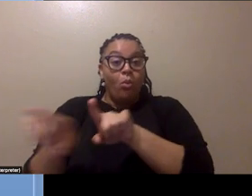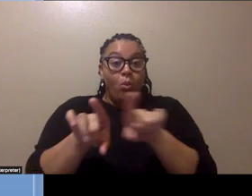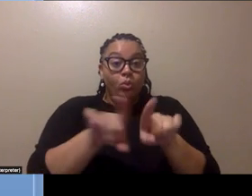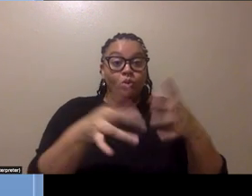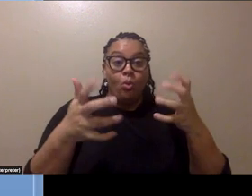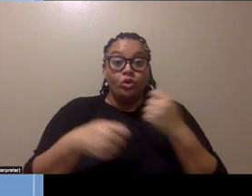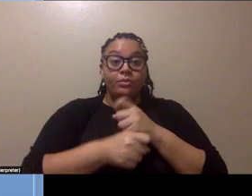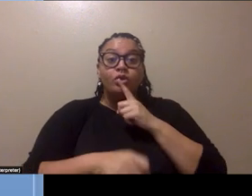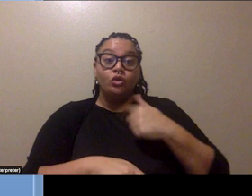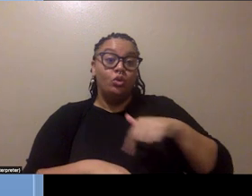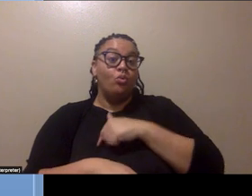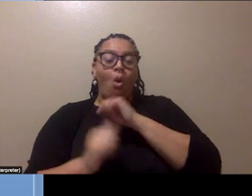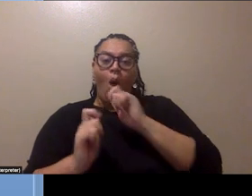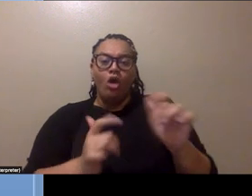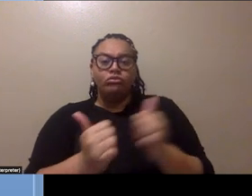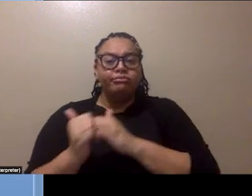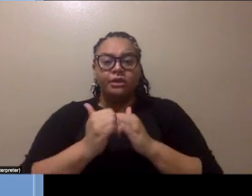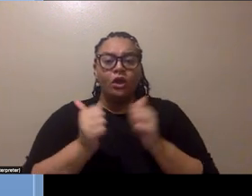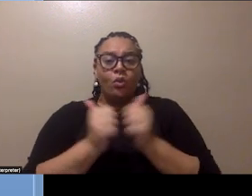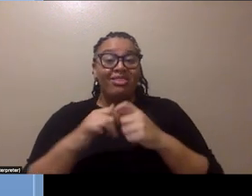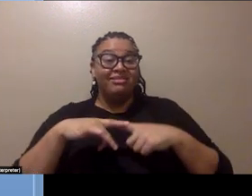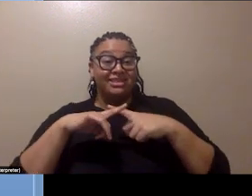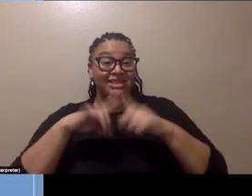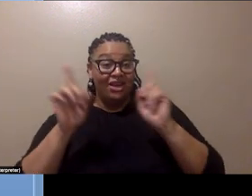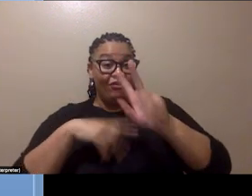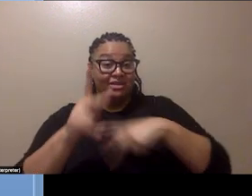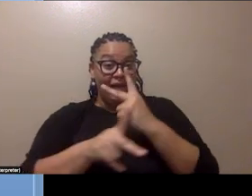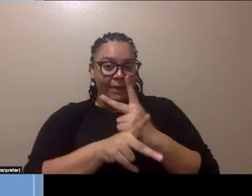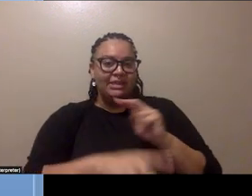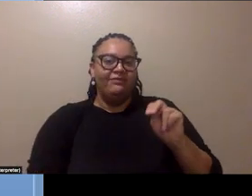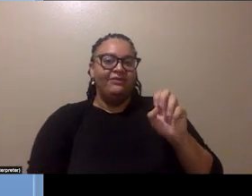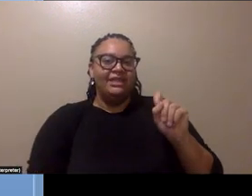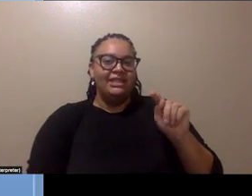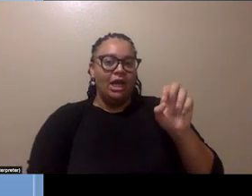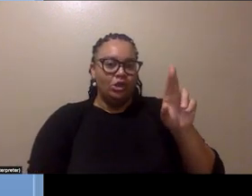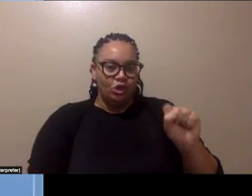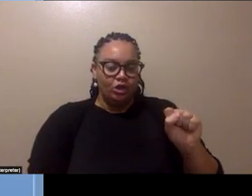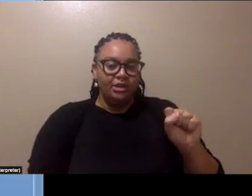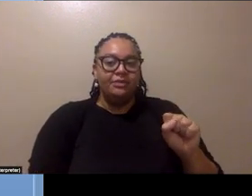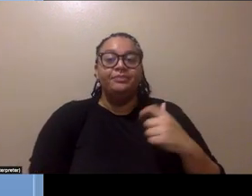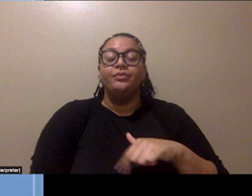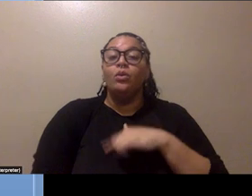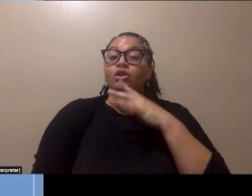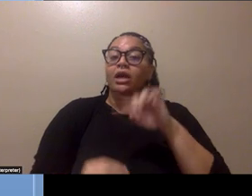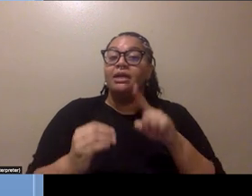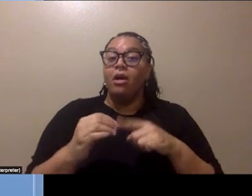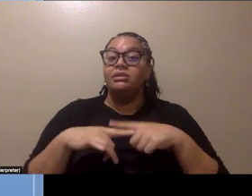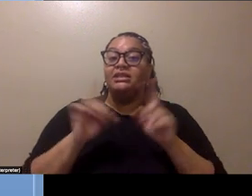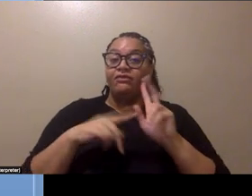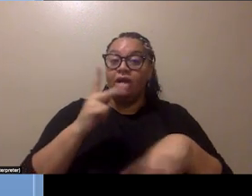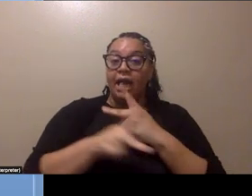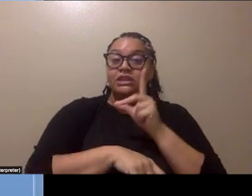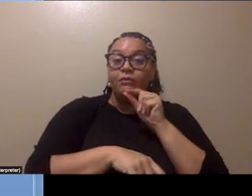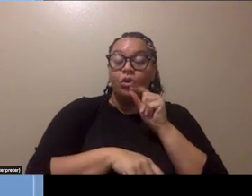So I also want to just make sure that we're all on the same page with our different types of cavity nesters. So we have, when we're talking